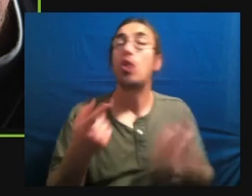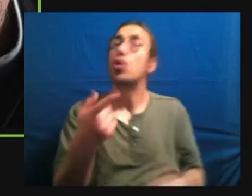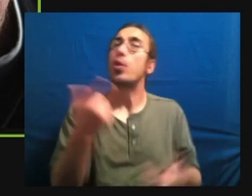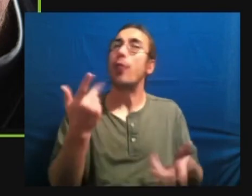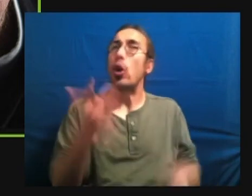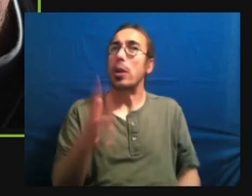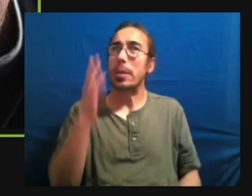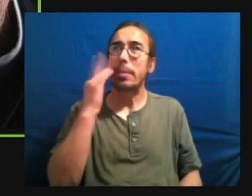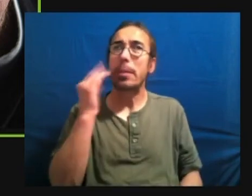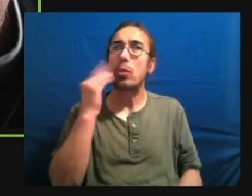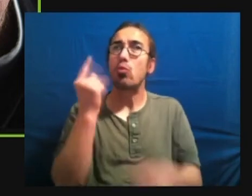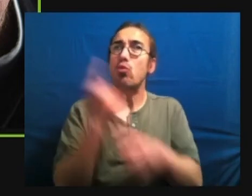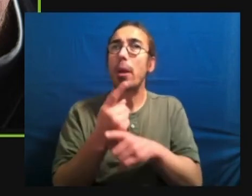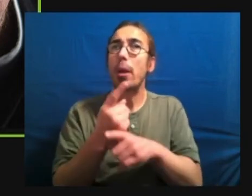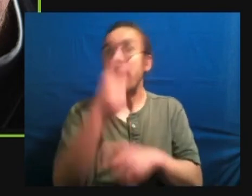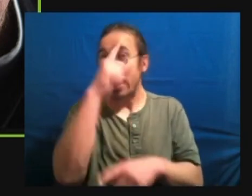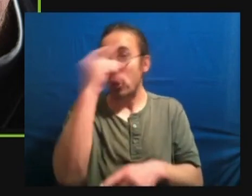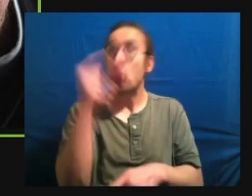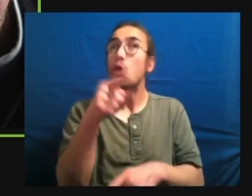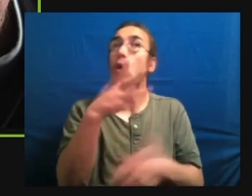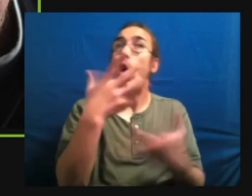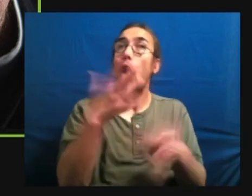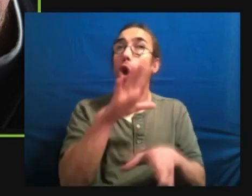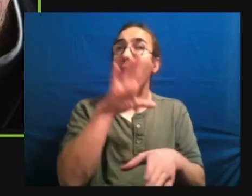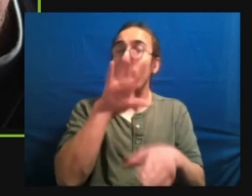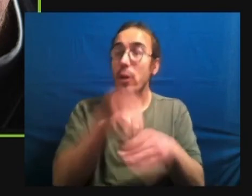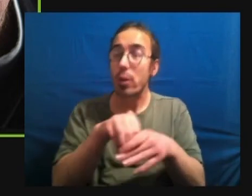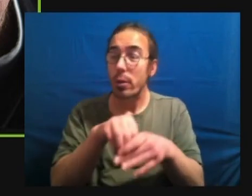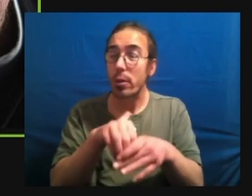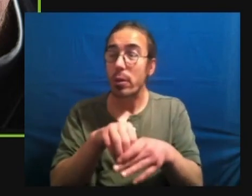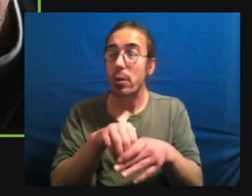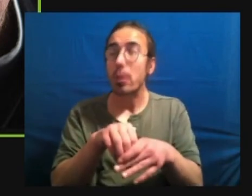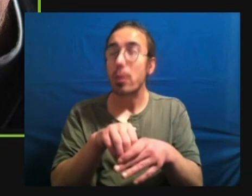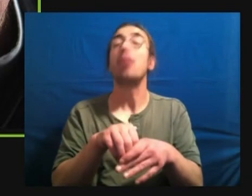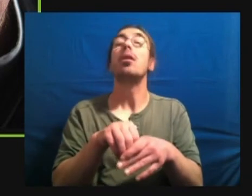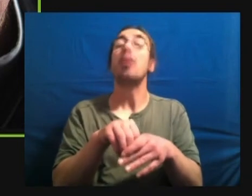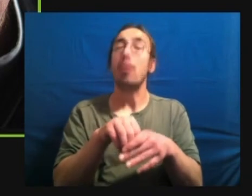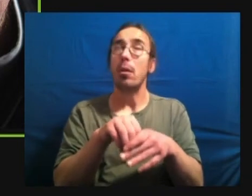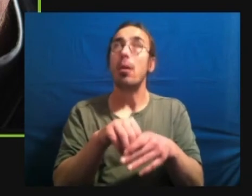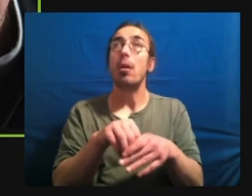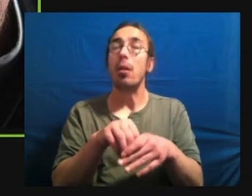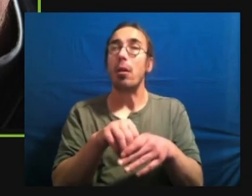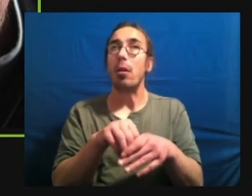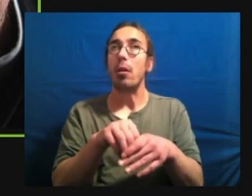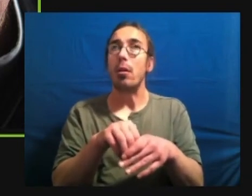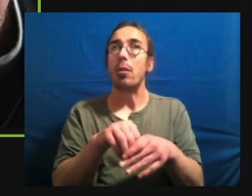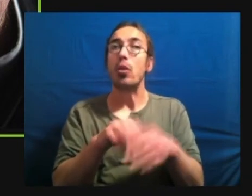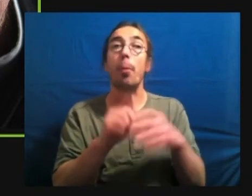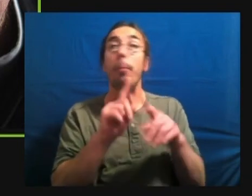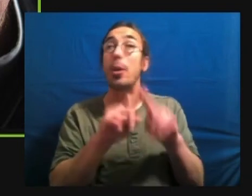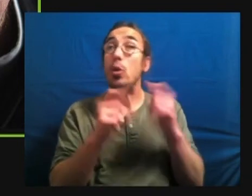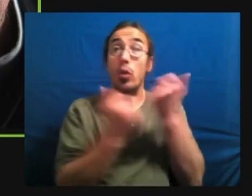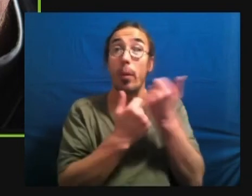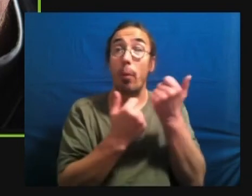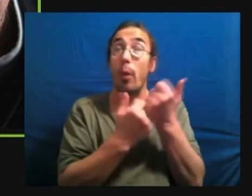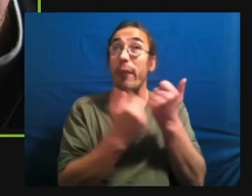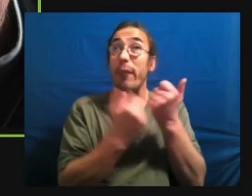you're autistic, your identity and empathy is different. You root for the underdog, but other